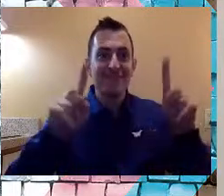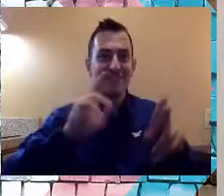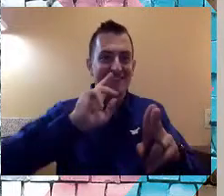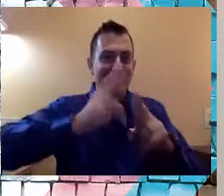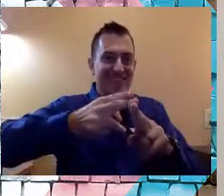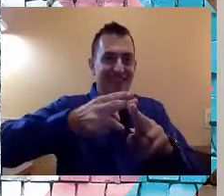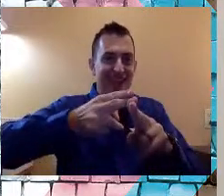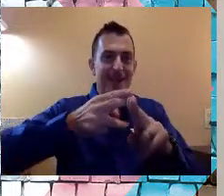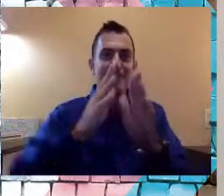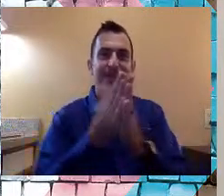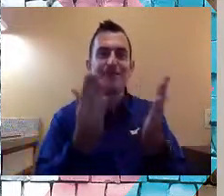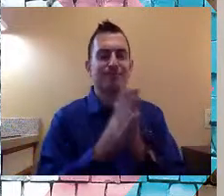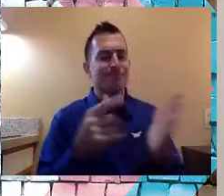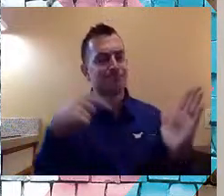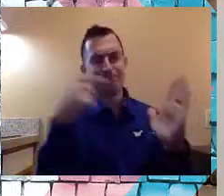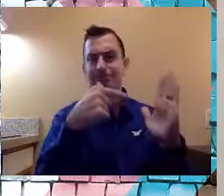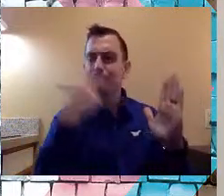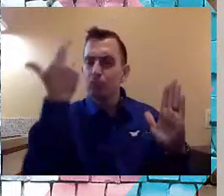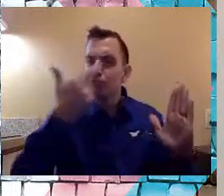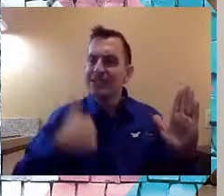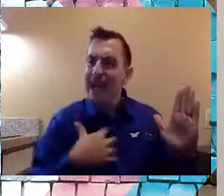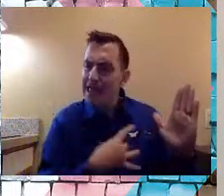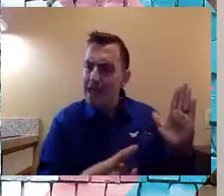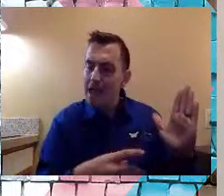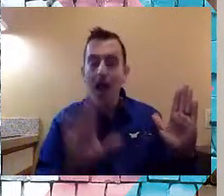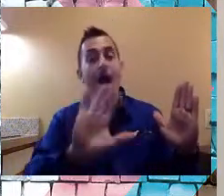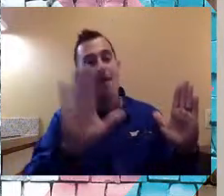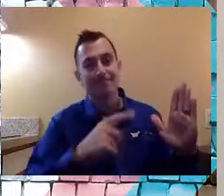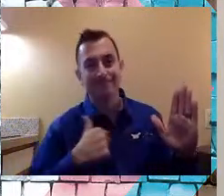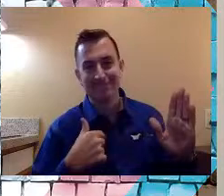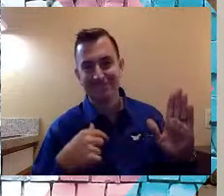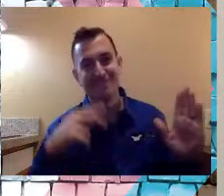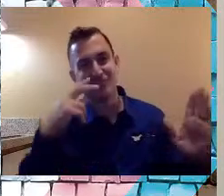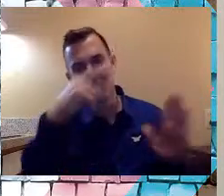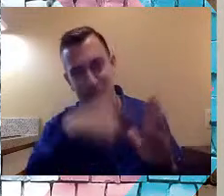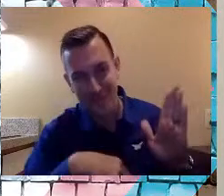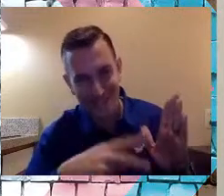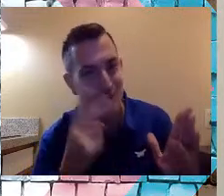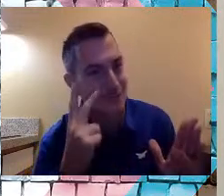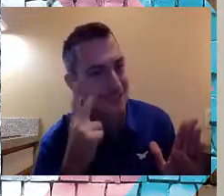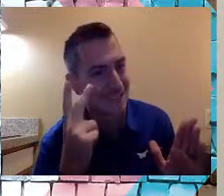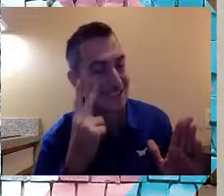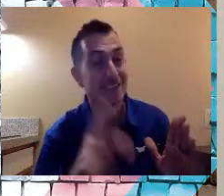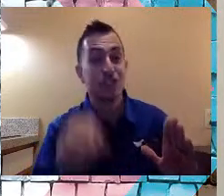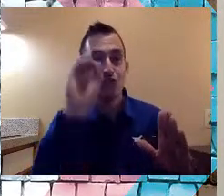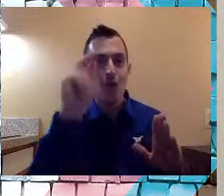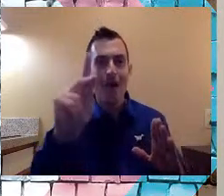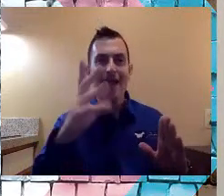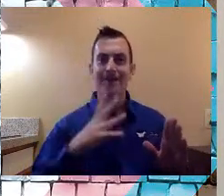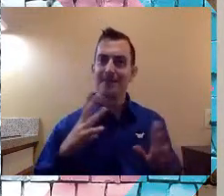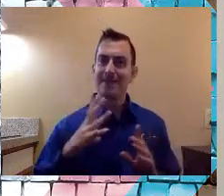it because it well, you'll see. It's okay to be different.